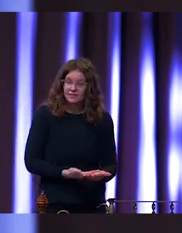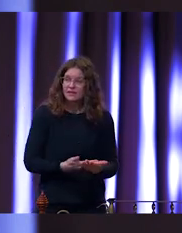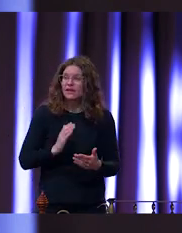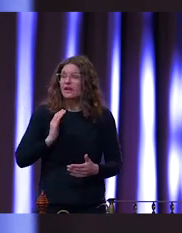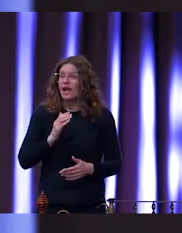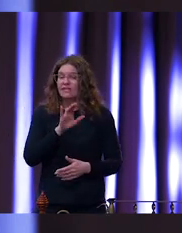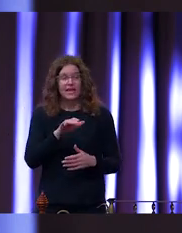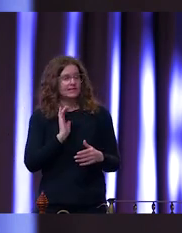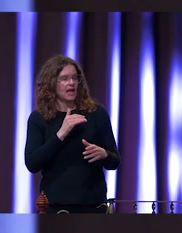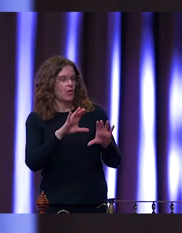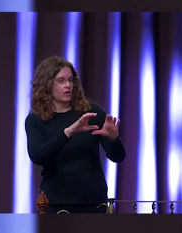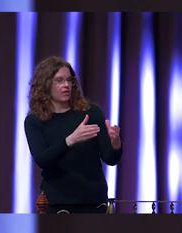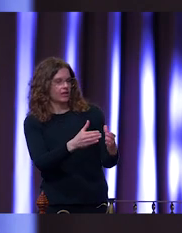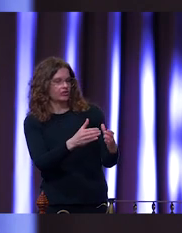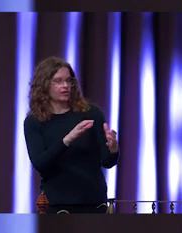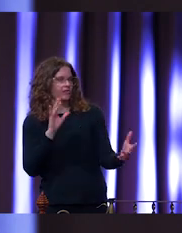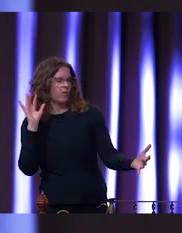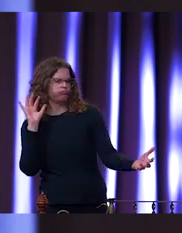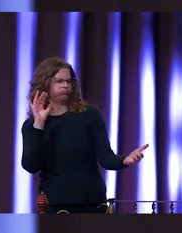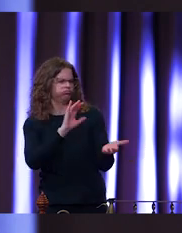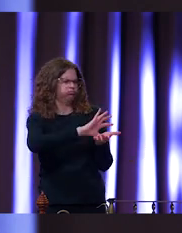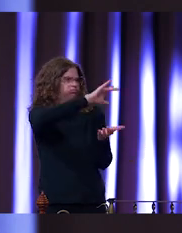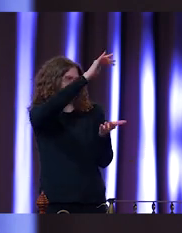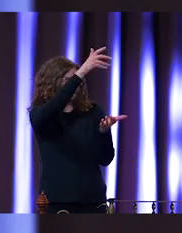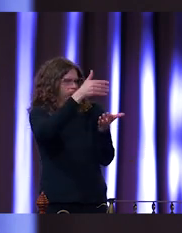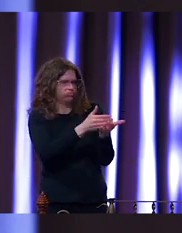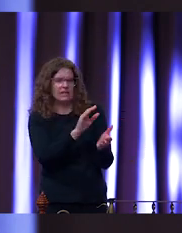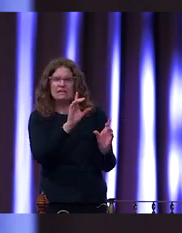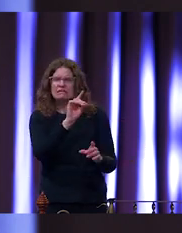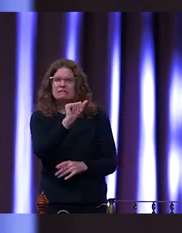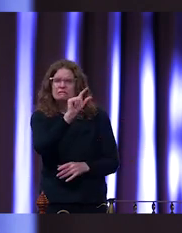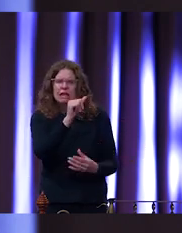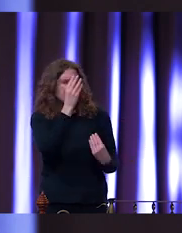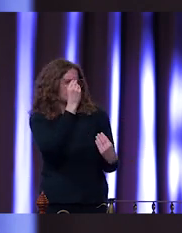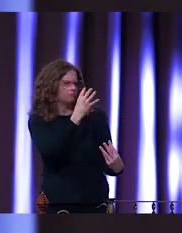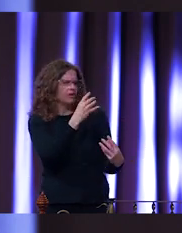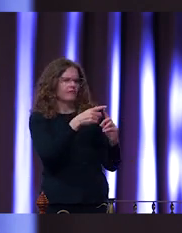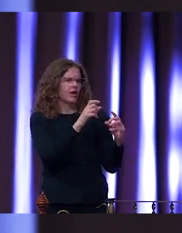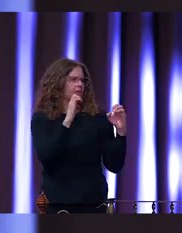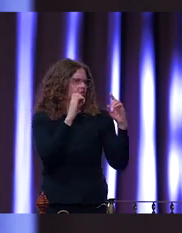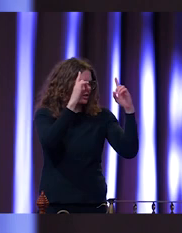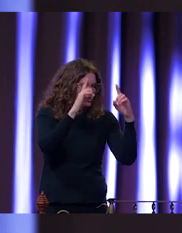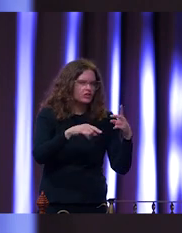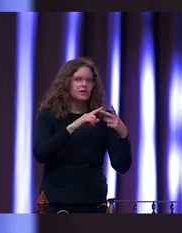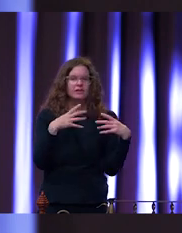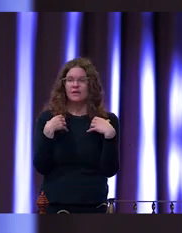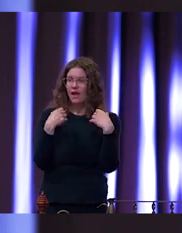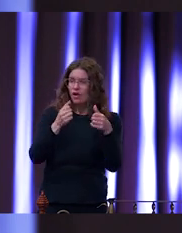of hordes and hordes of so much data across, you know, education, health